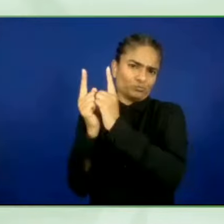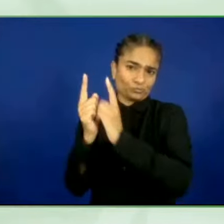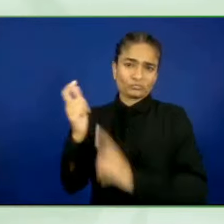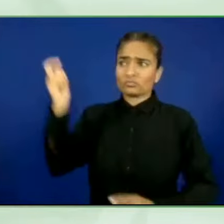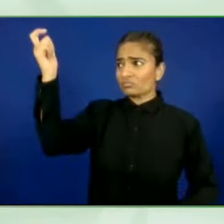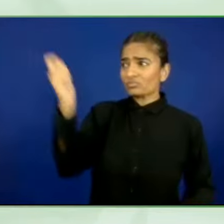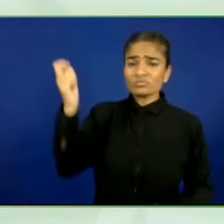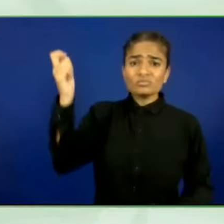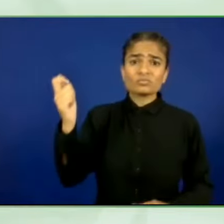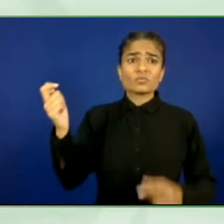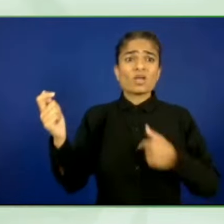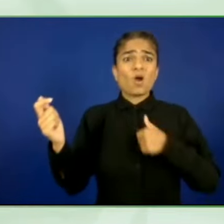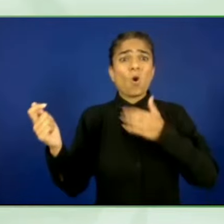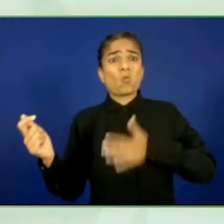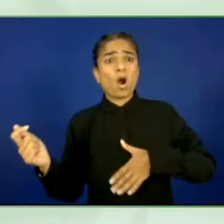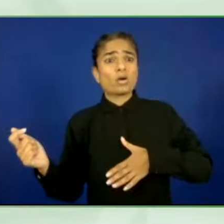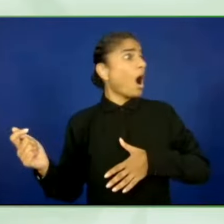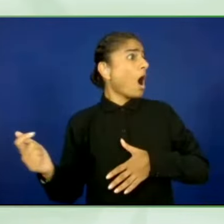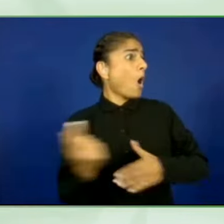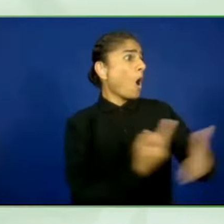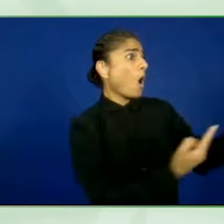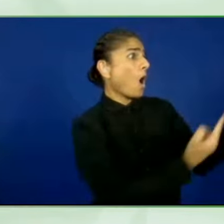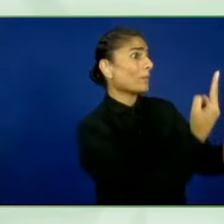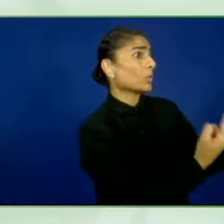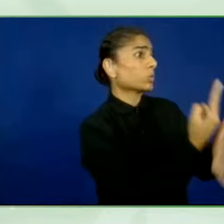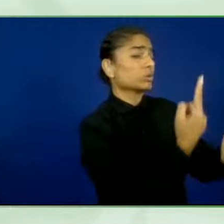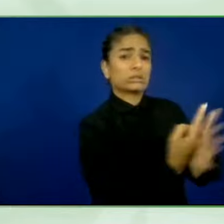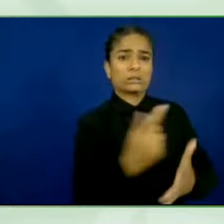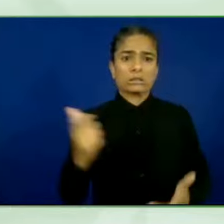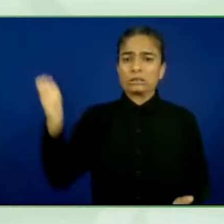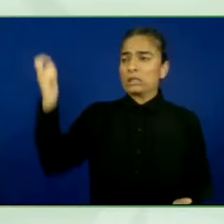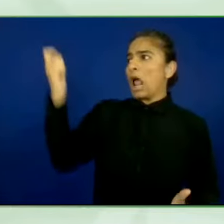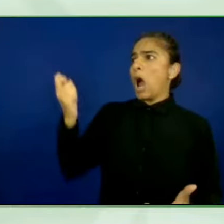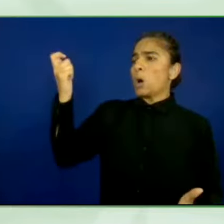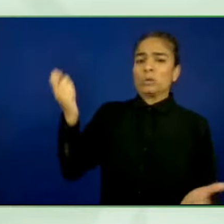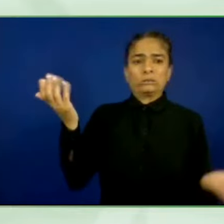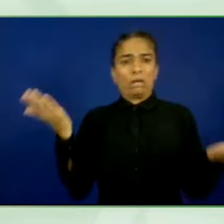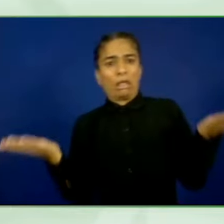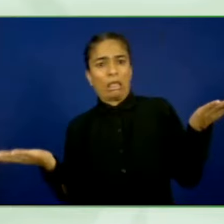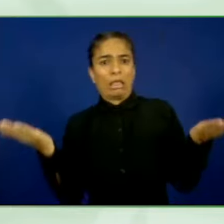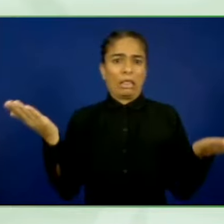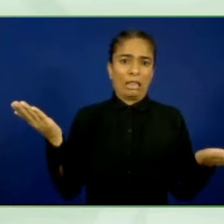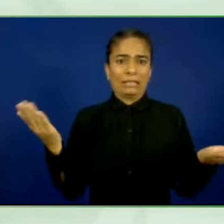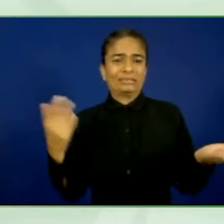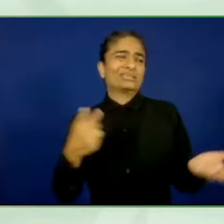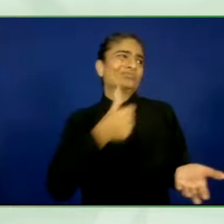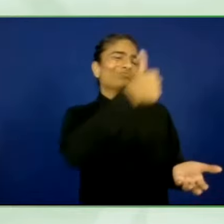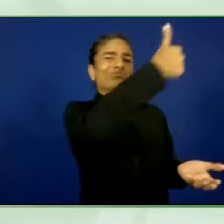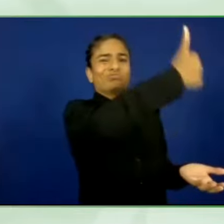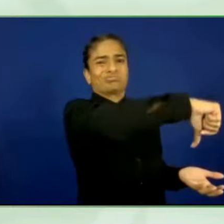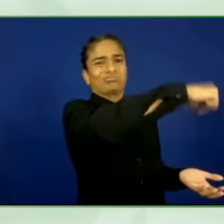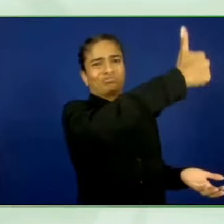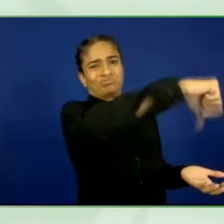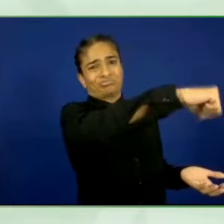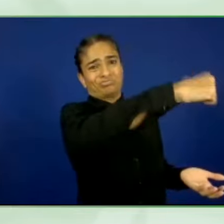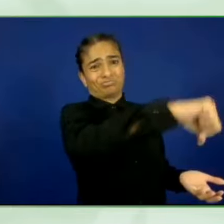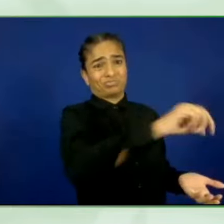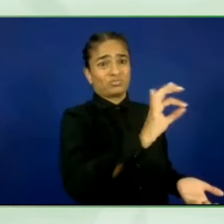opportunities, but then I have to turn them down because it'll interfere with my disability allowance, and it's